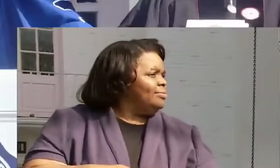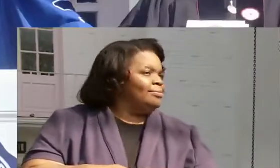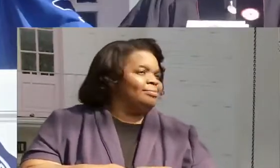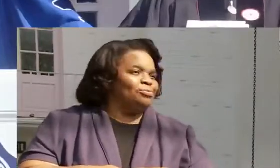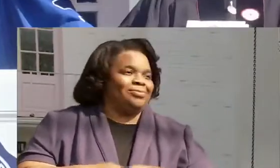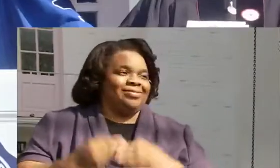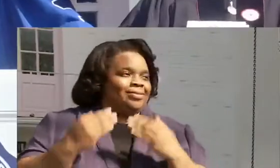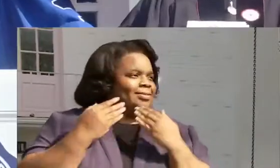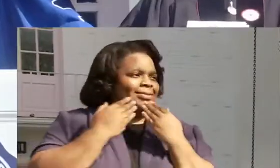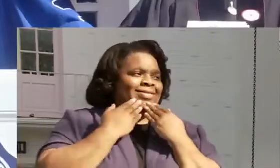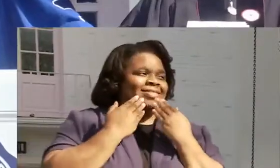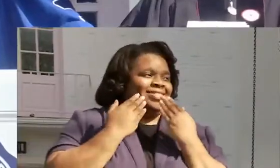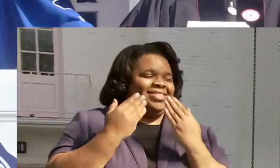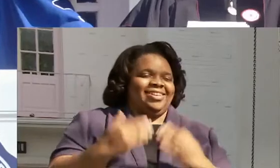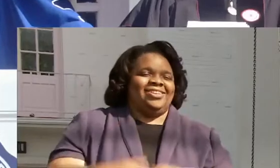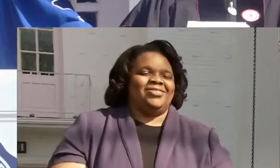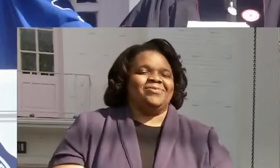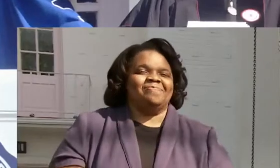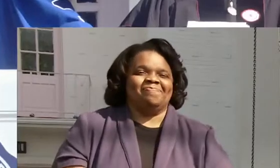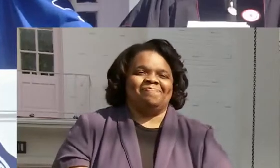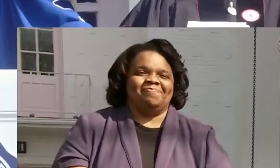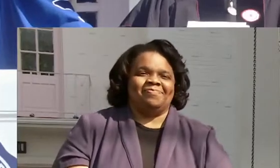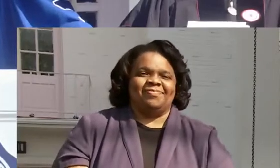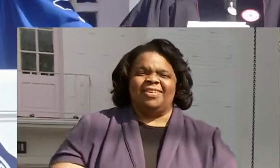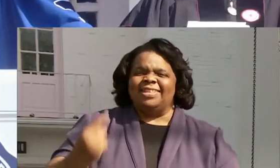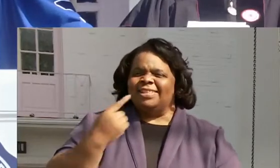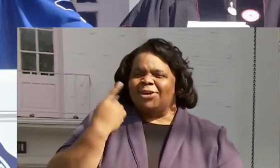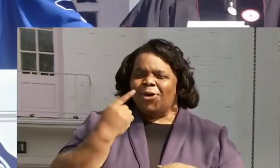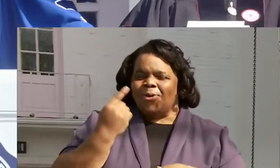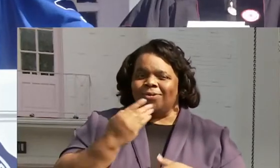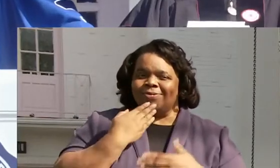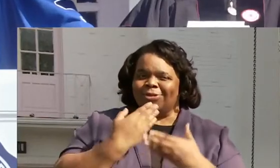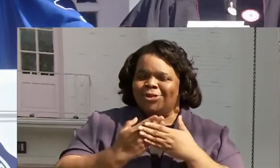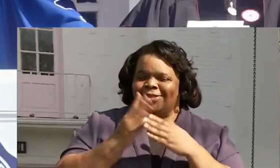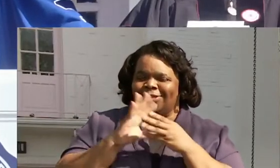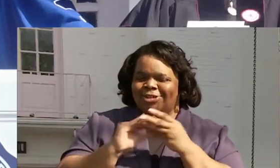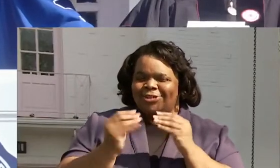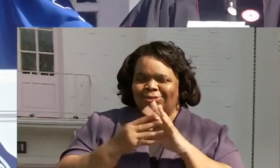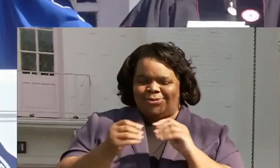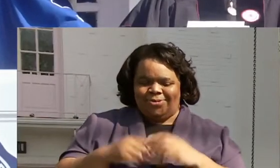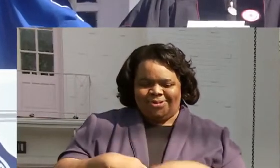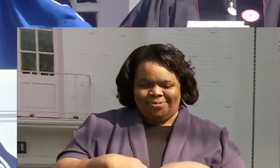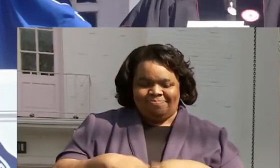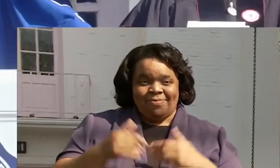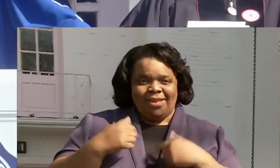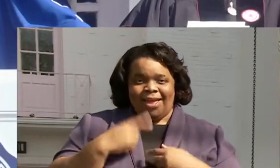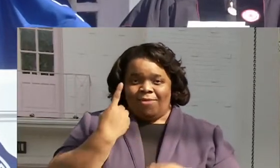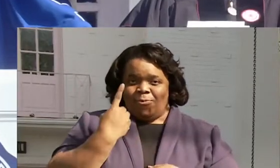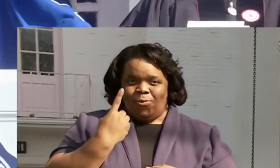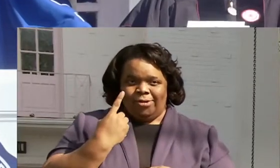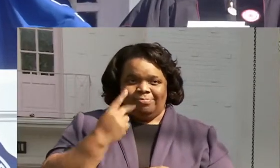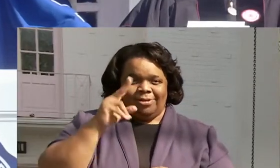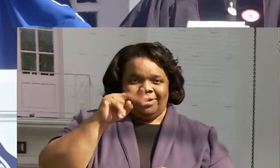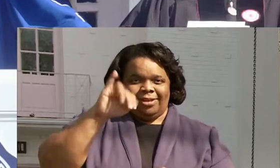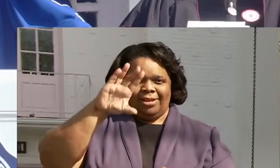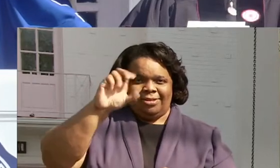Thank you. I always do unique stories. I'm just going to do one for the day. Nicole Perry, will you please